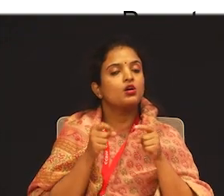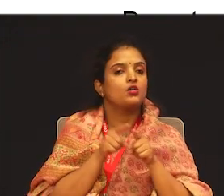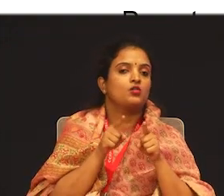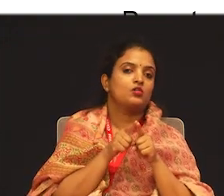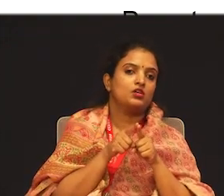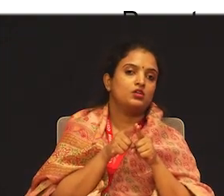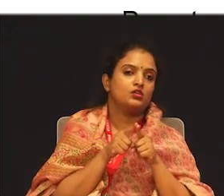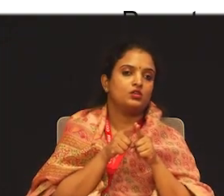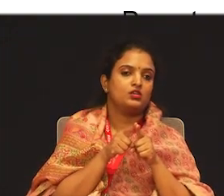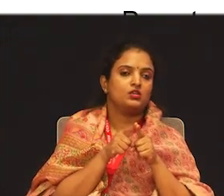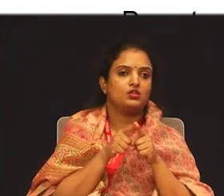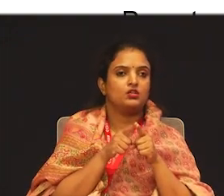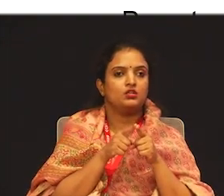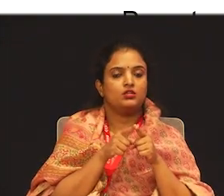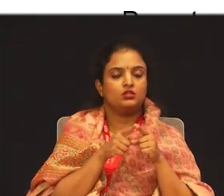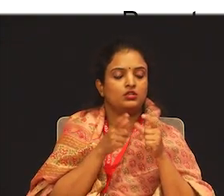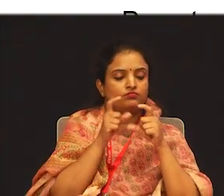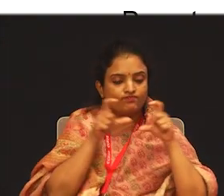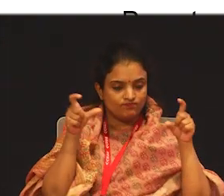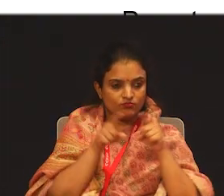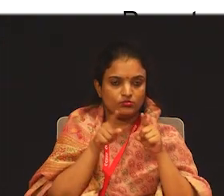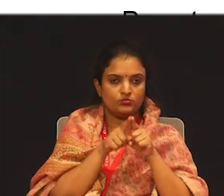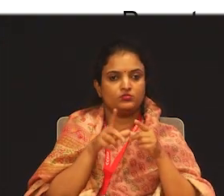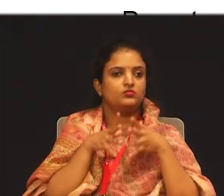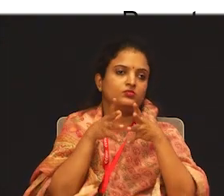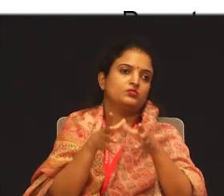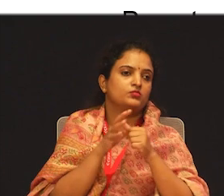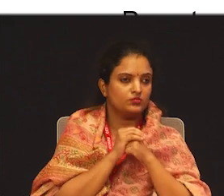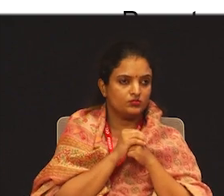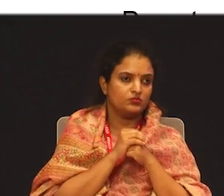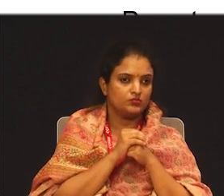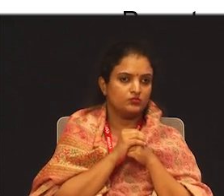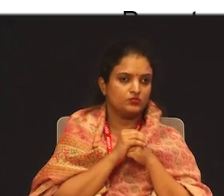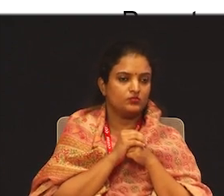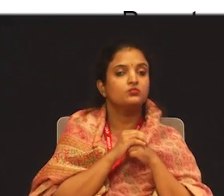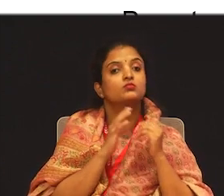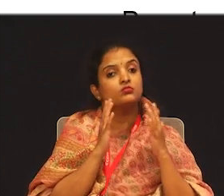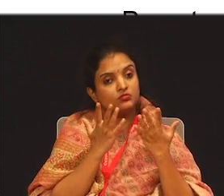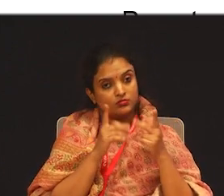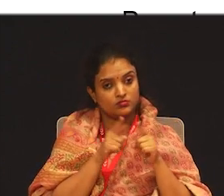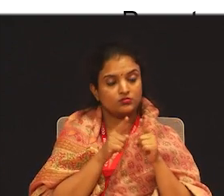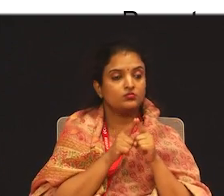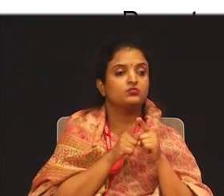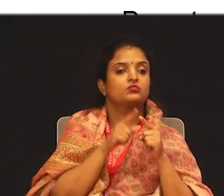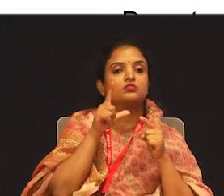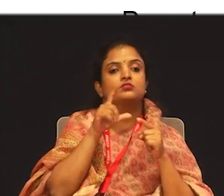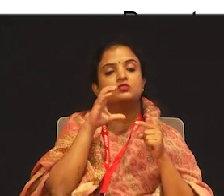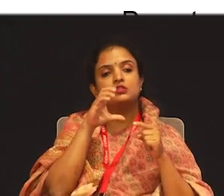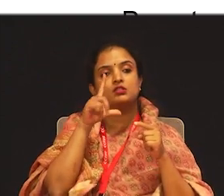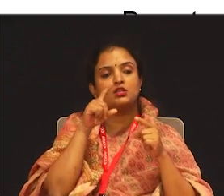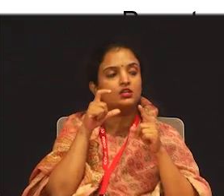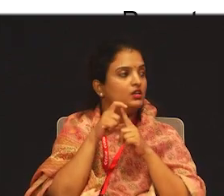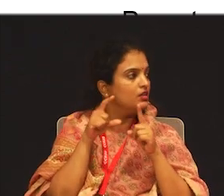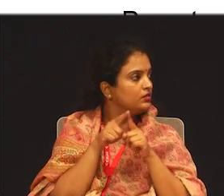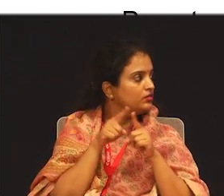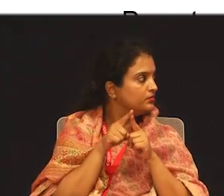have a role clarification among the two groups. Then, of course, peer engagement. How do I